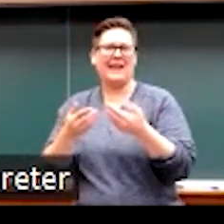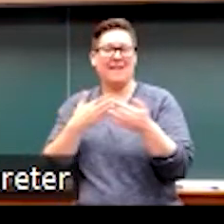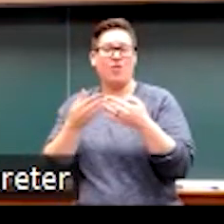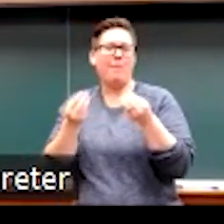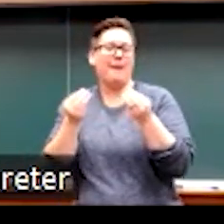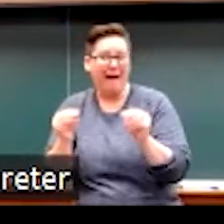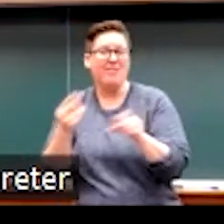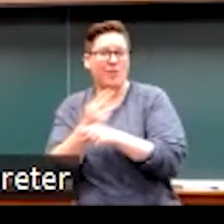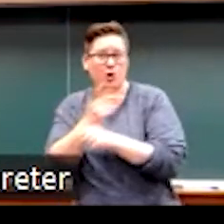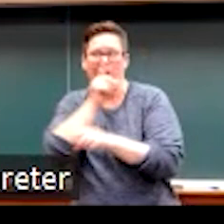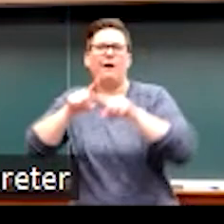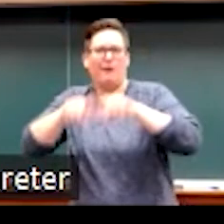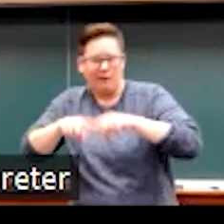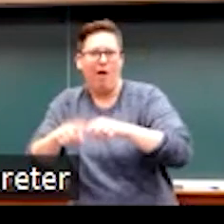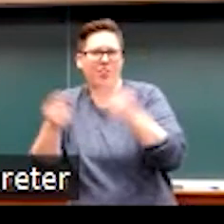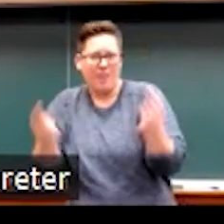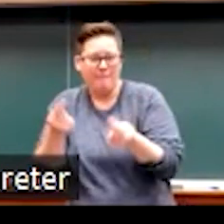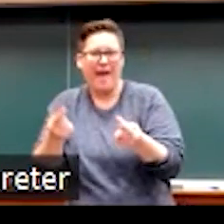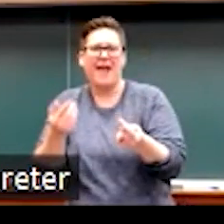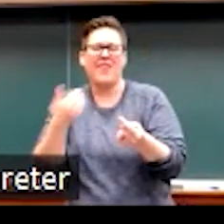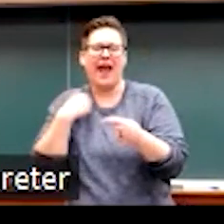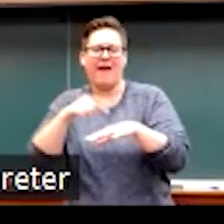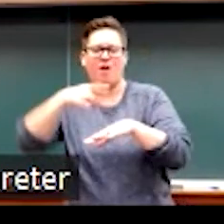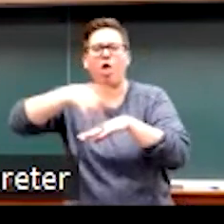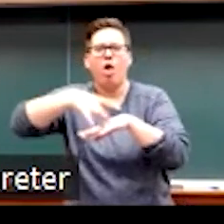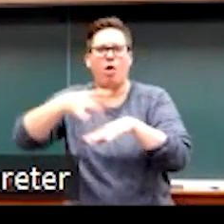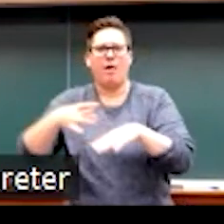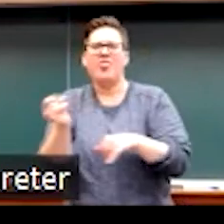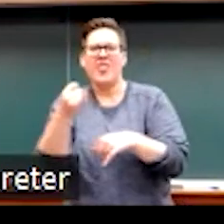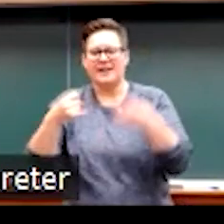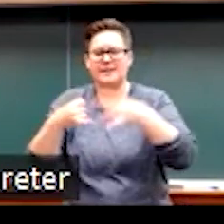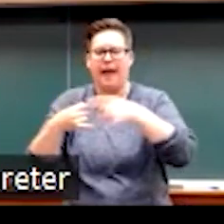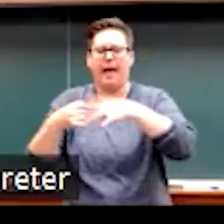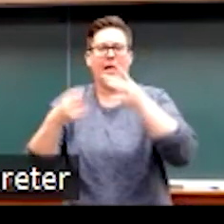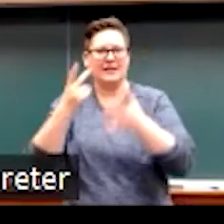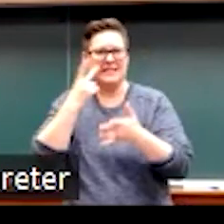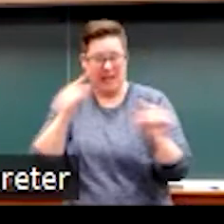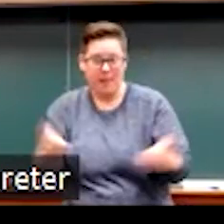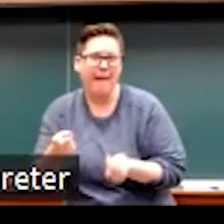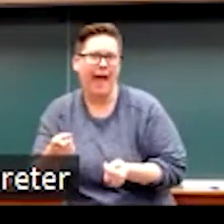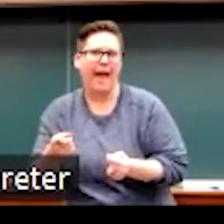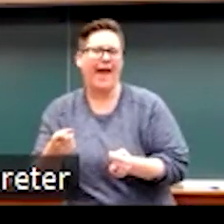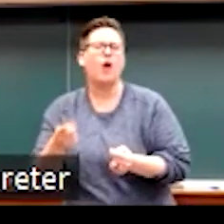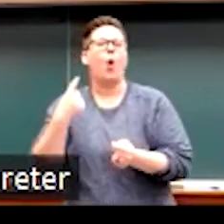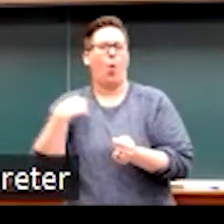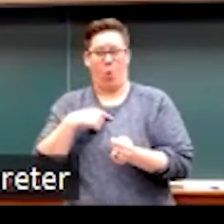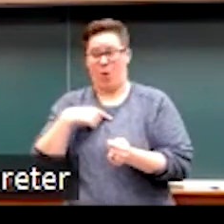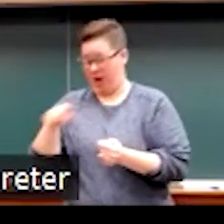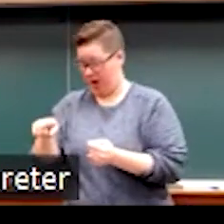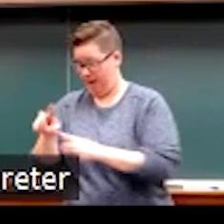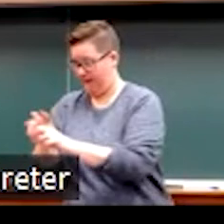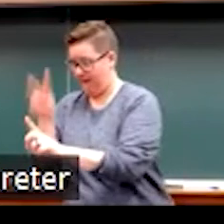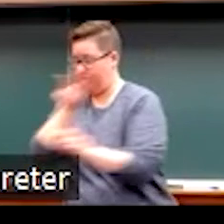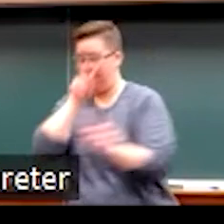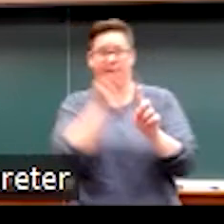the methods that they use are these paw and tail flicks and other things that are all pain-related. So we're able to extrapolate from that,